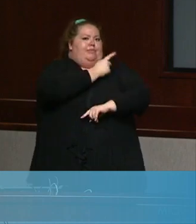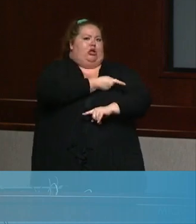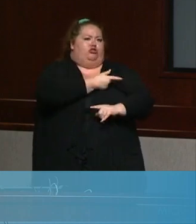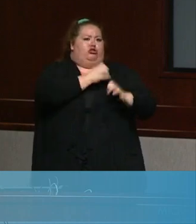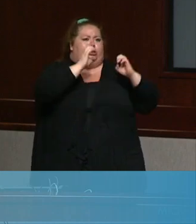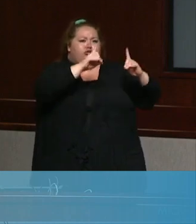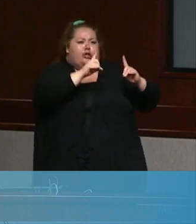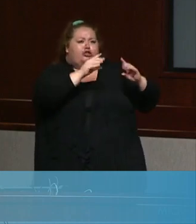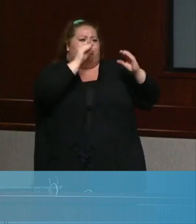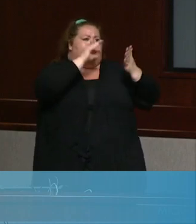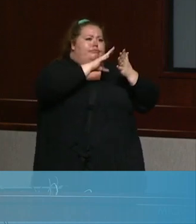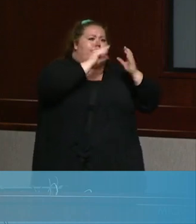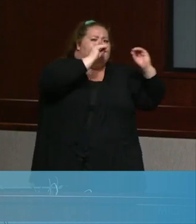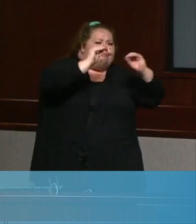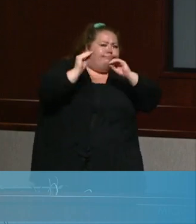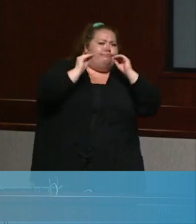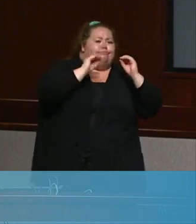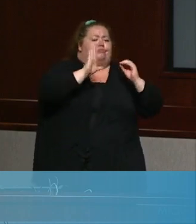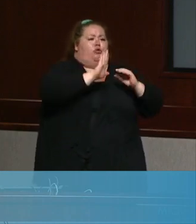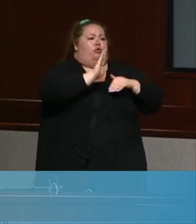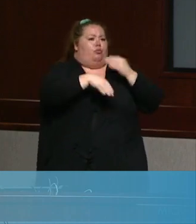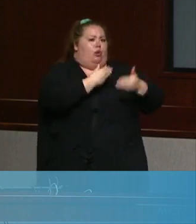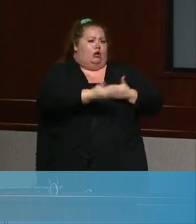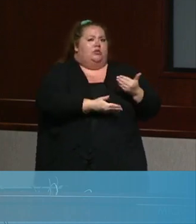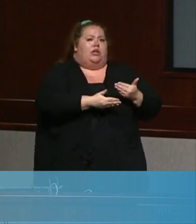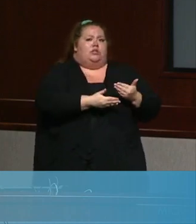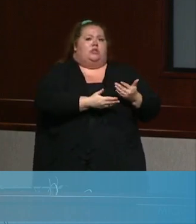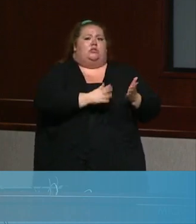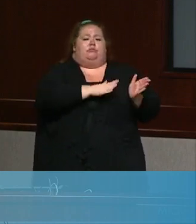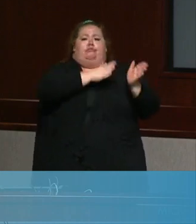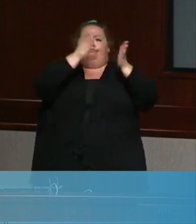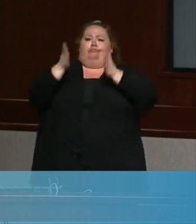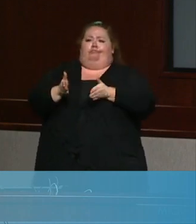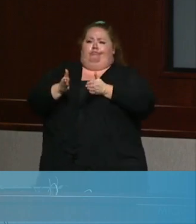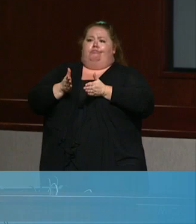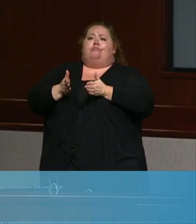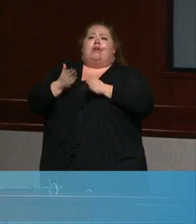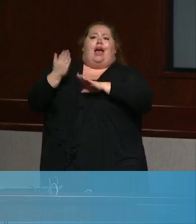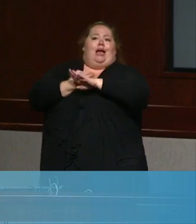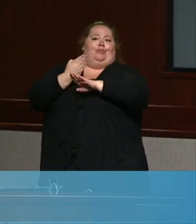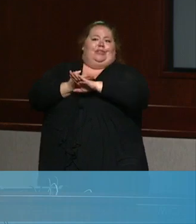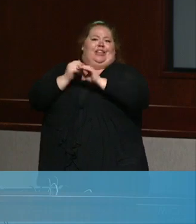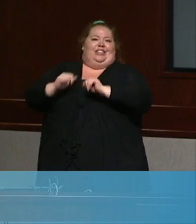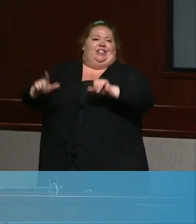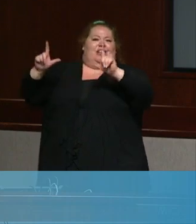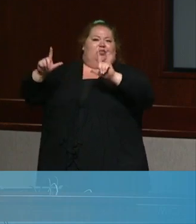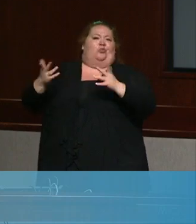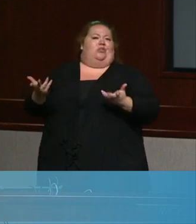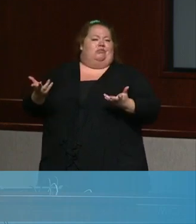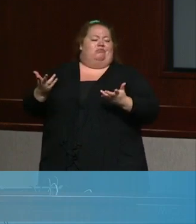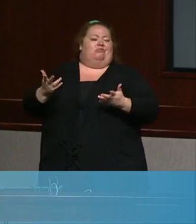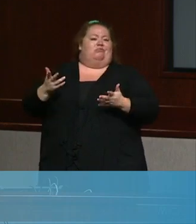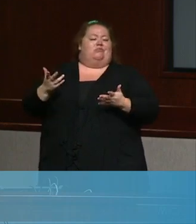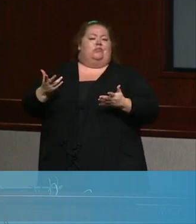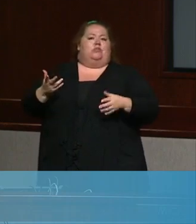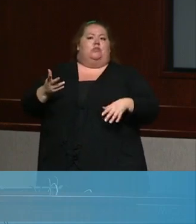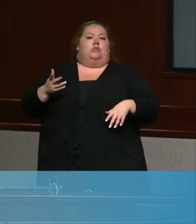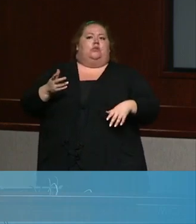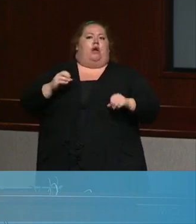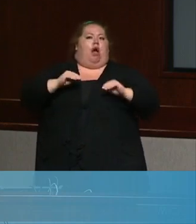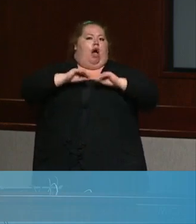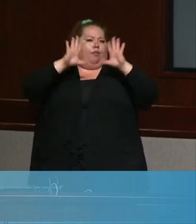educated, making sure they understand what the process is, and then we are going through and we are also making updates to our dashboard. So obviously those patients who